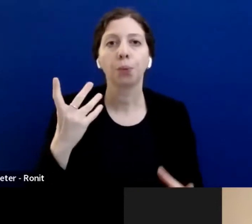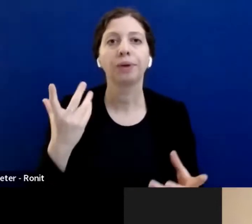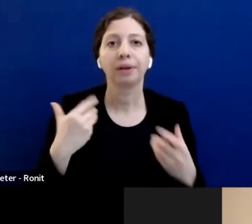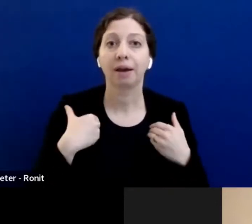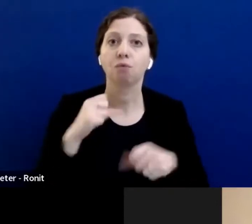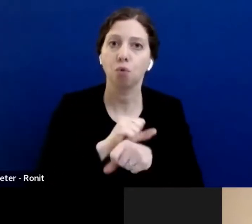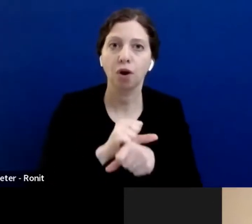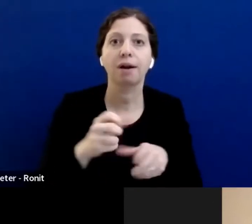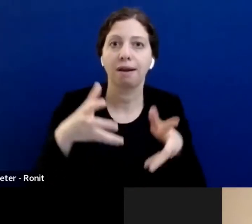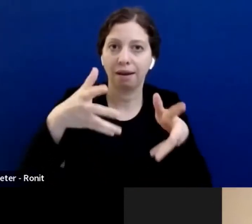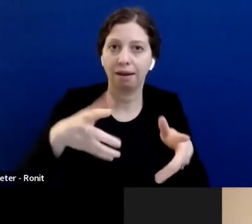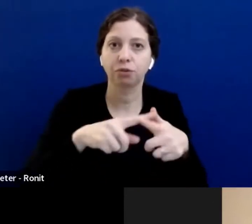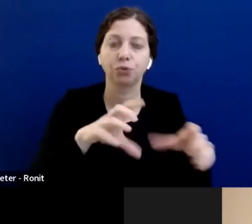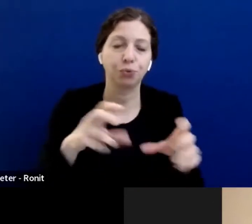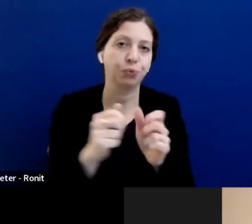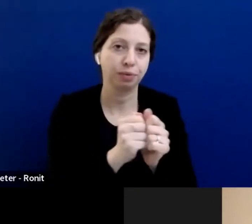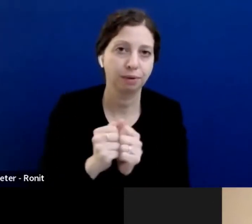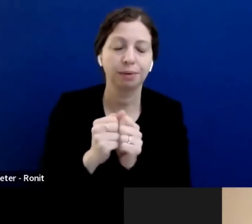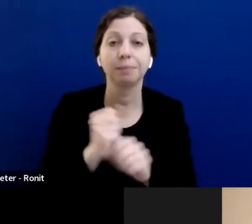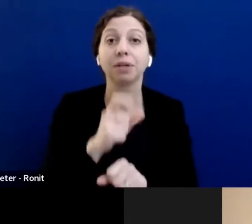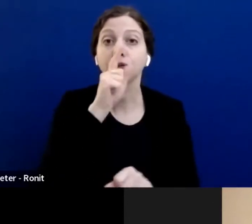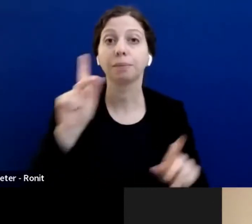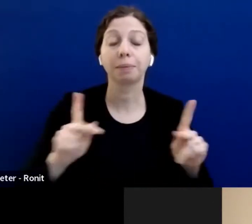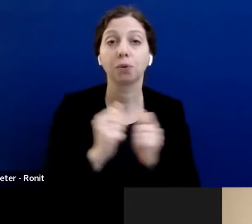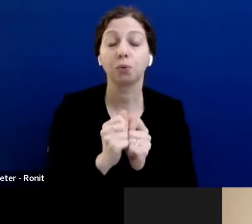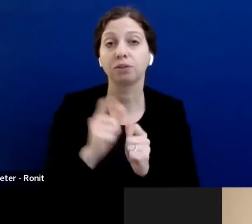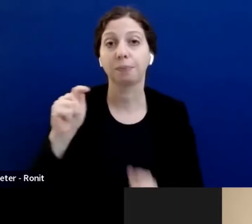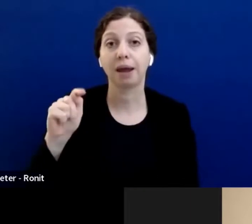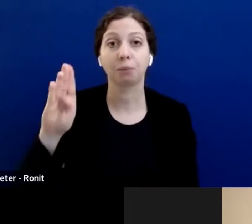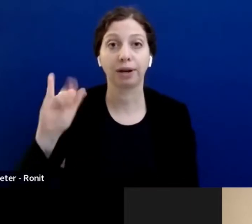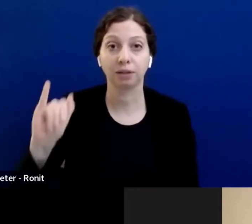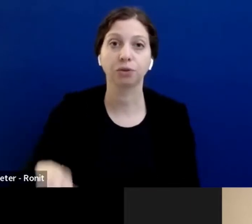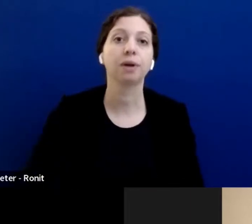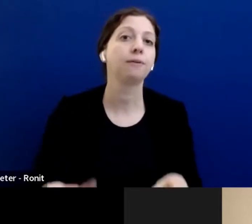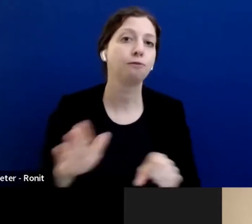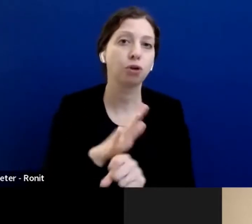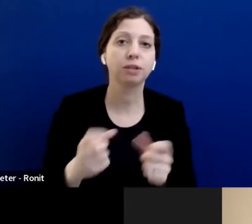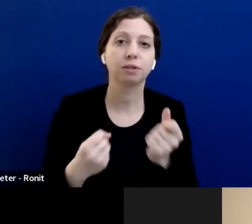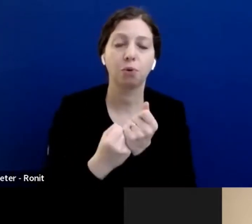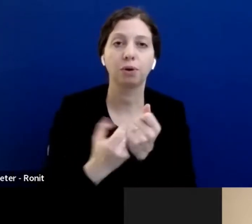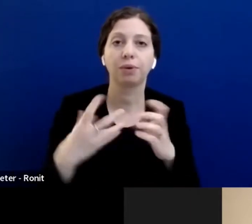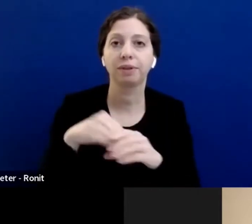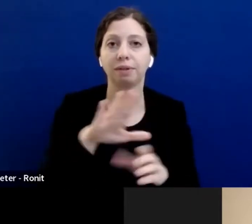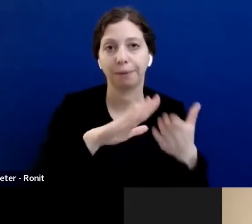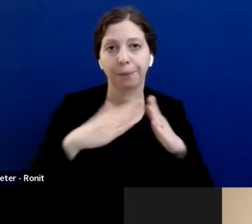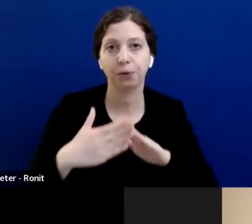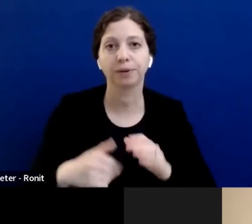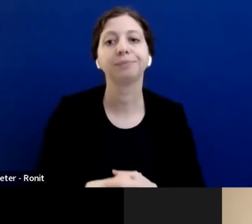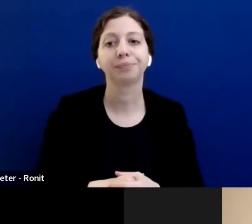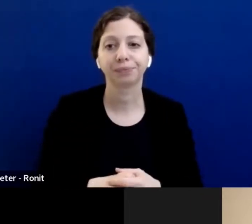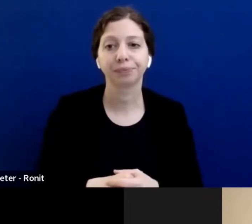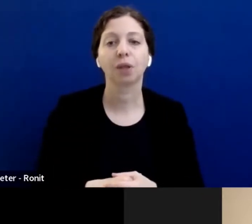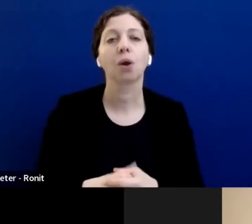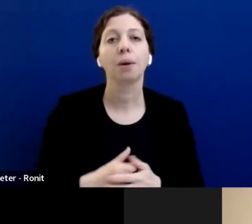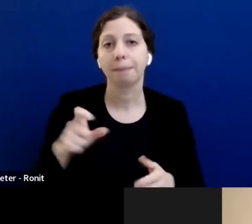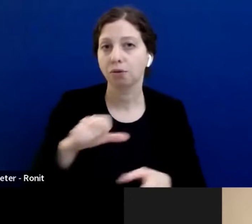do together to make sure people with traumatic brain injuries are fully supported in their communities. We must